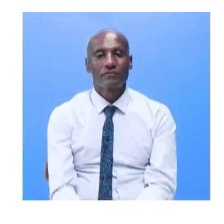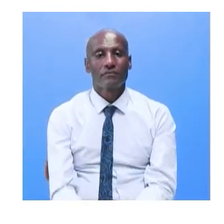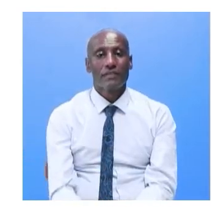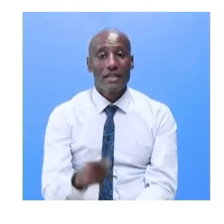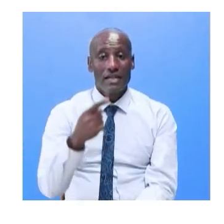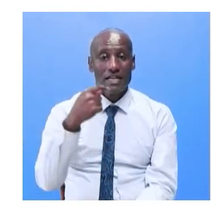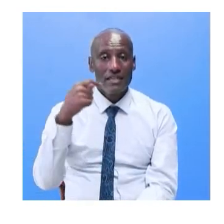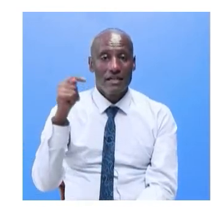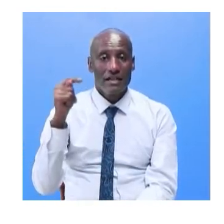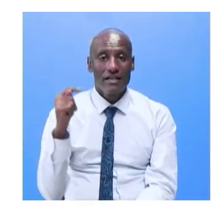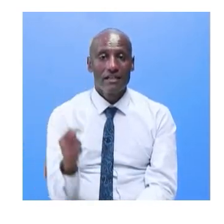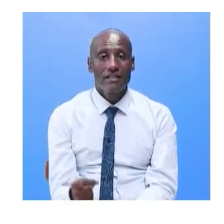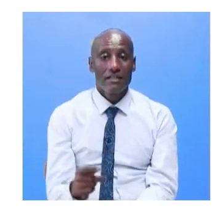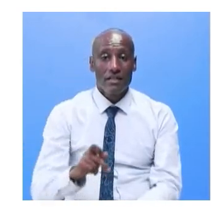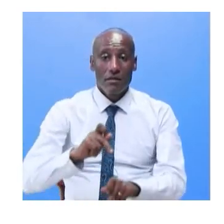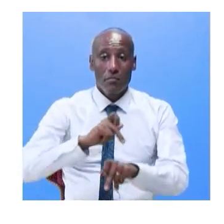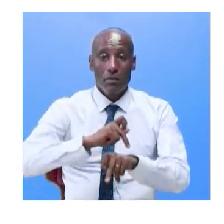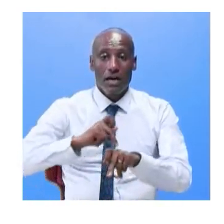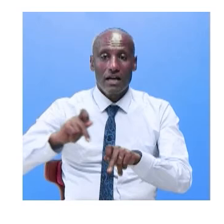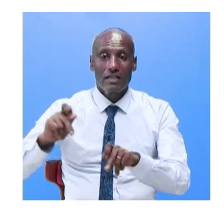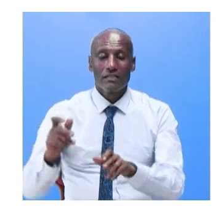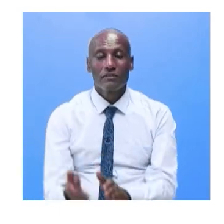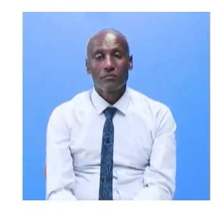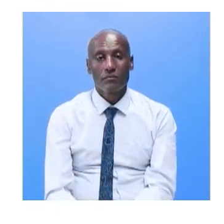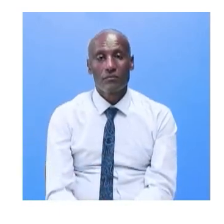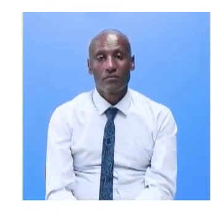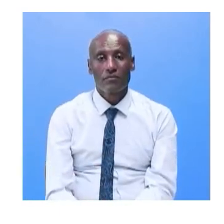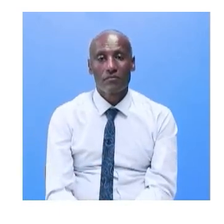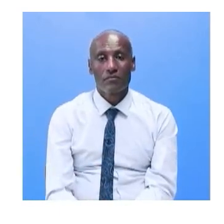the blank